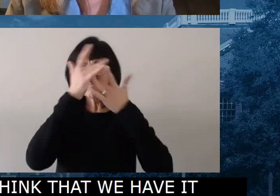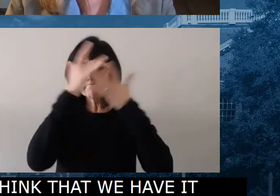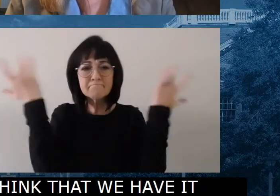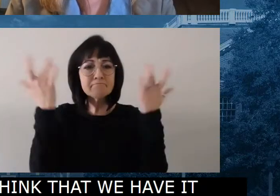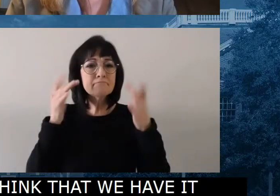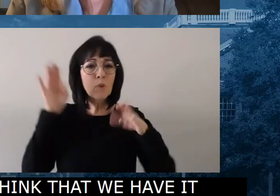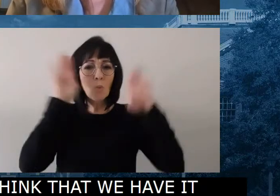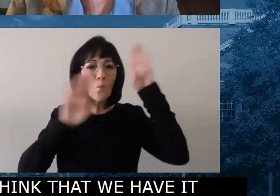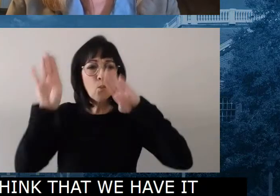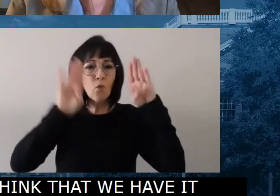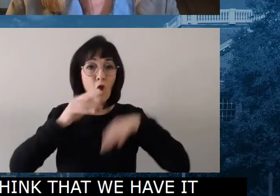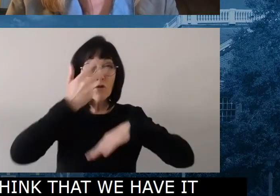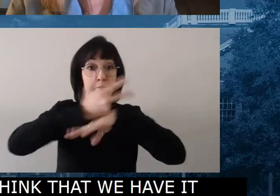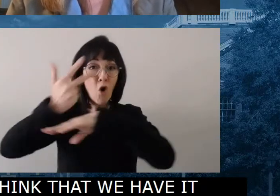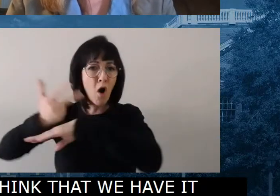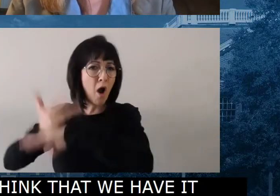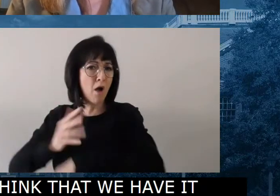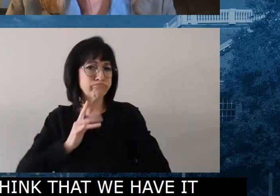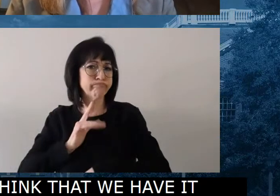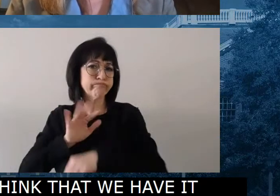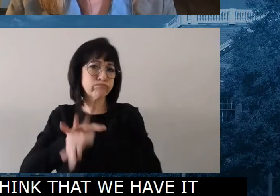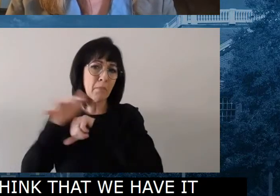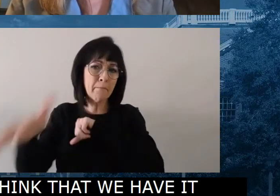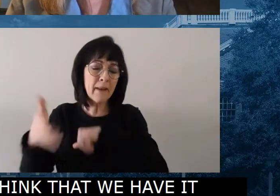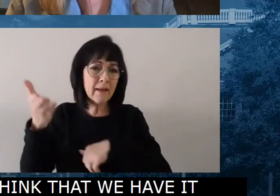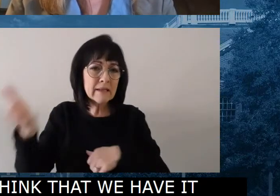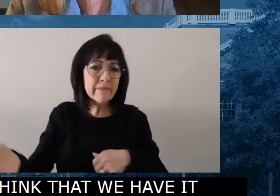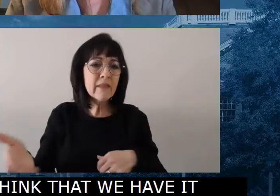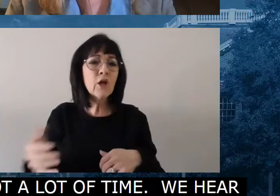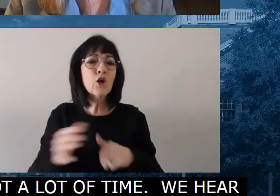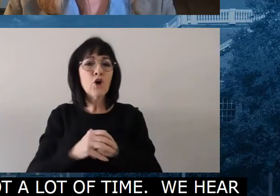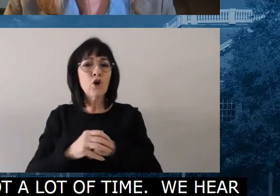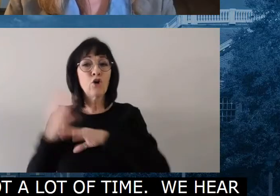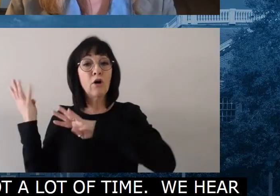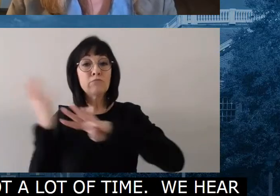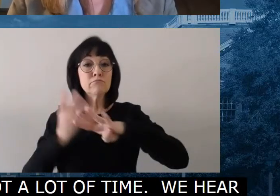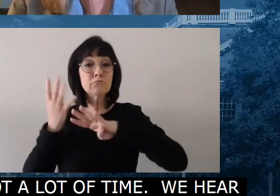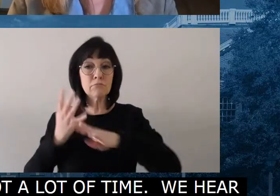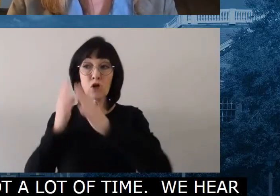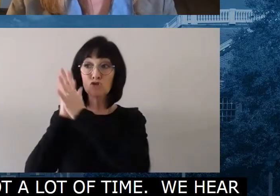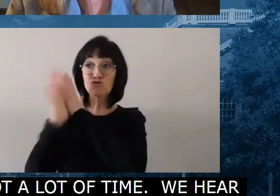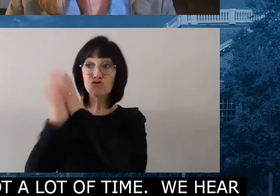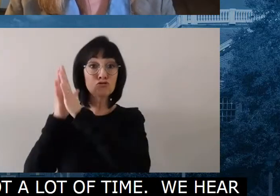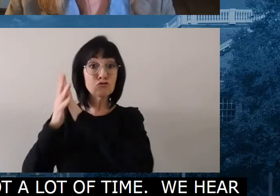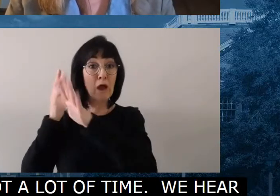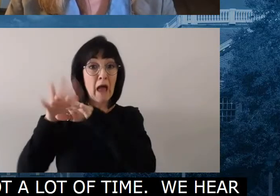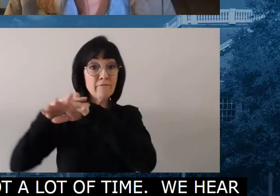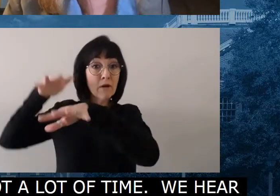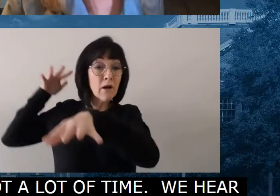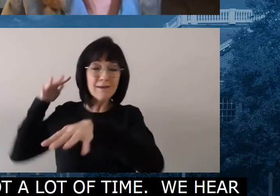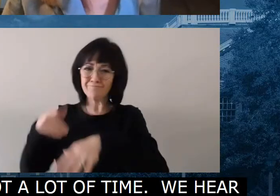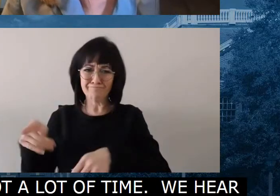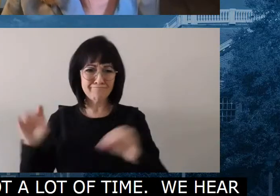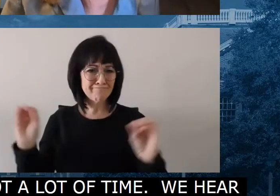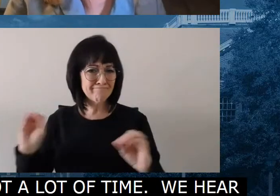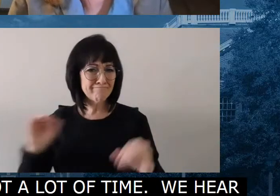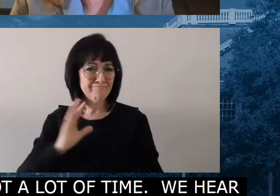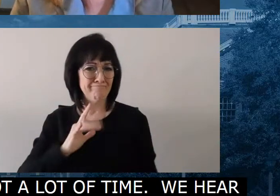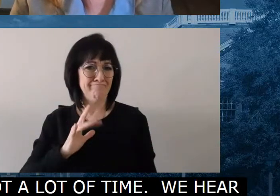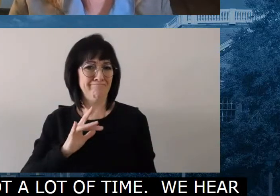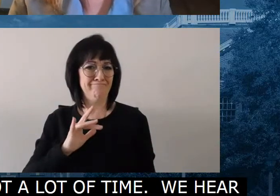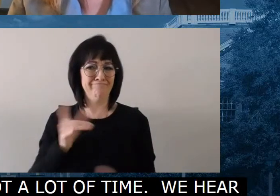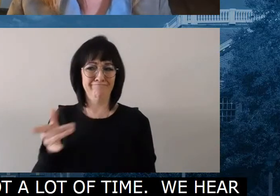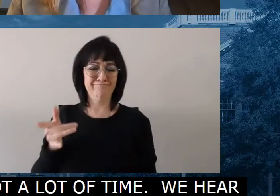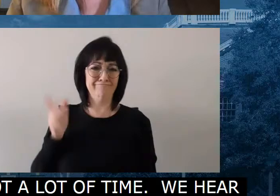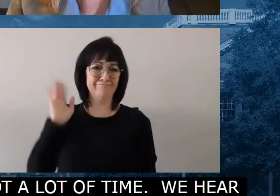hear the question, why are you opening it up to 50 and older and to other groups? And it's really to kind